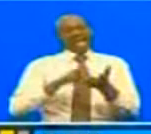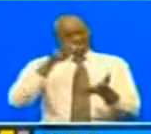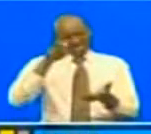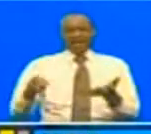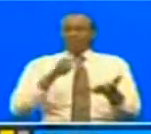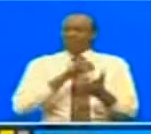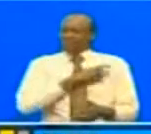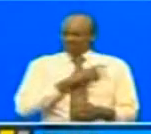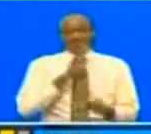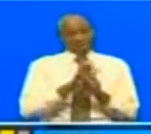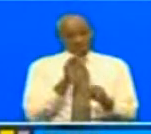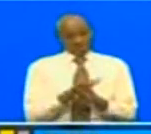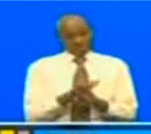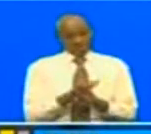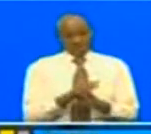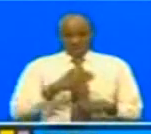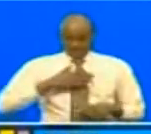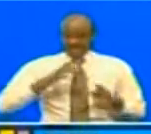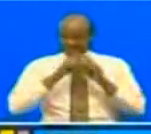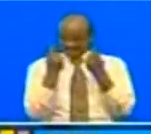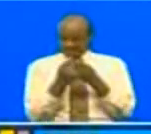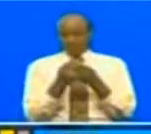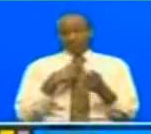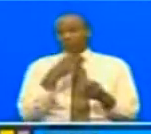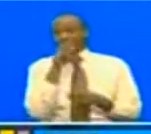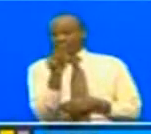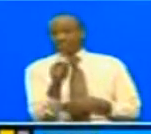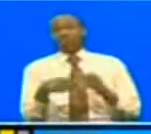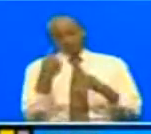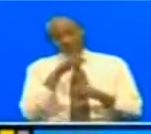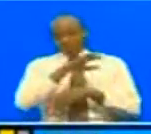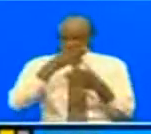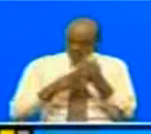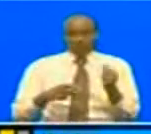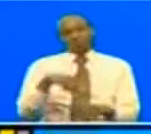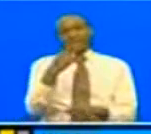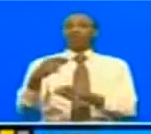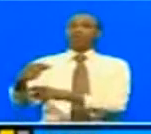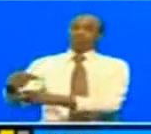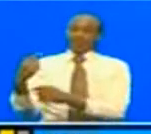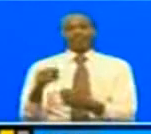So my goal to the team is I want to win in spirits and I want to win in beer.